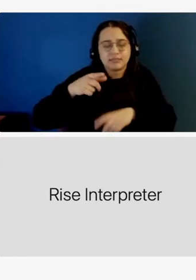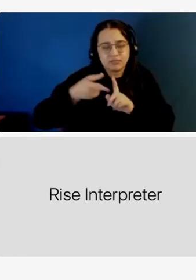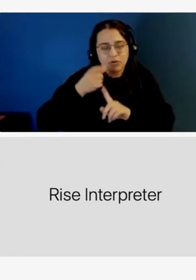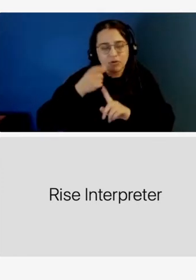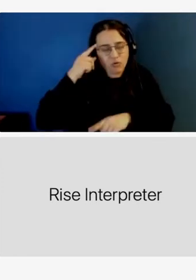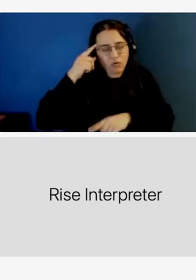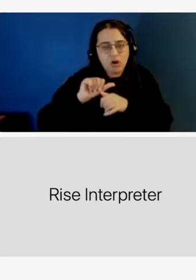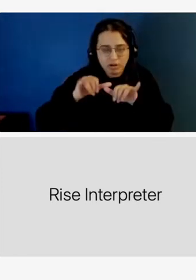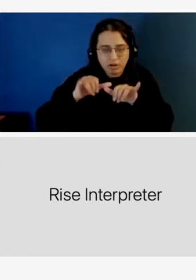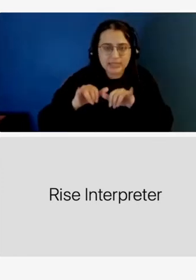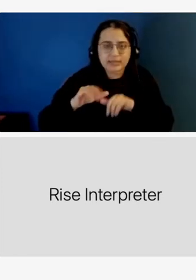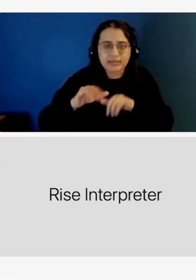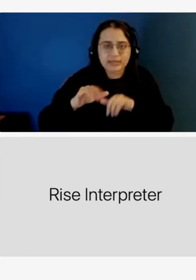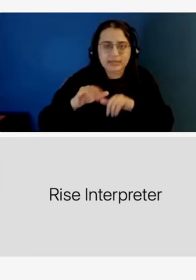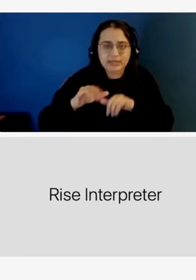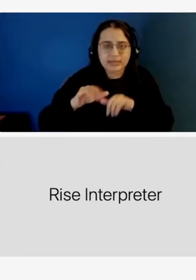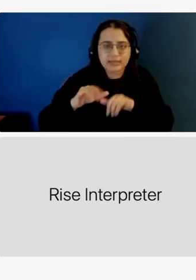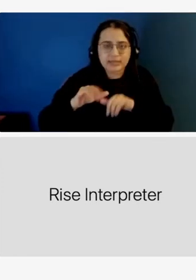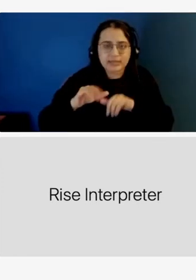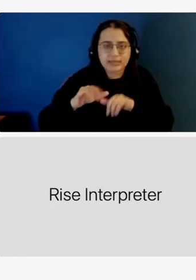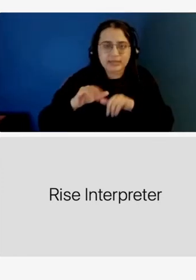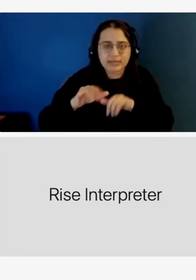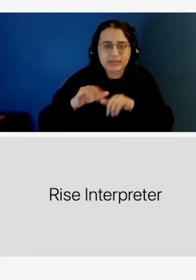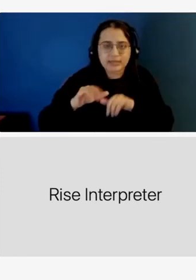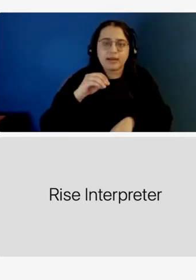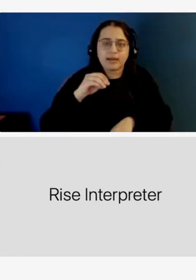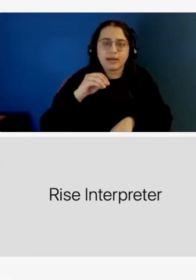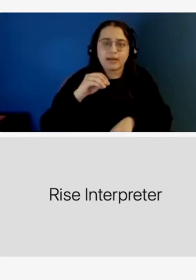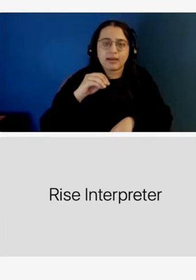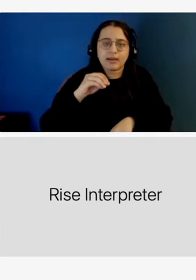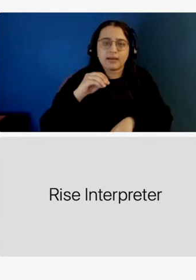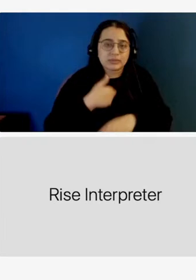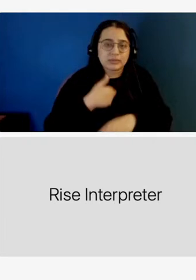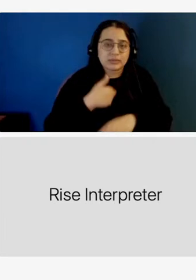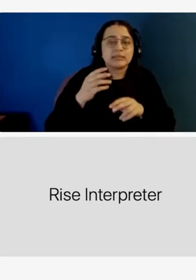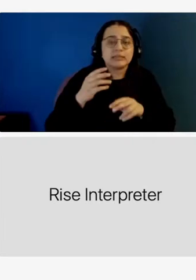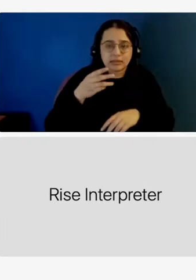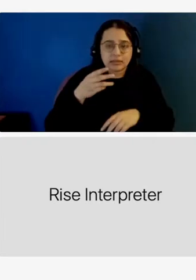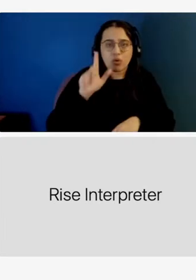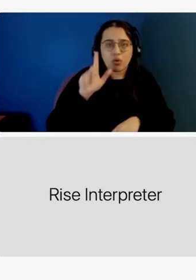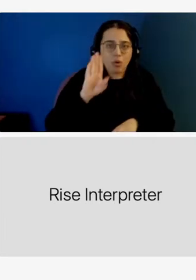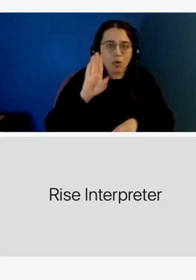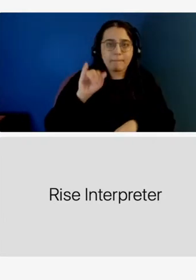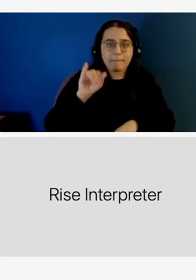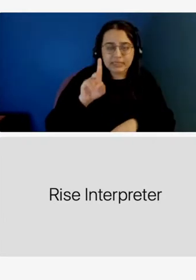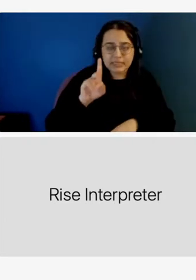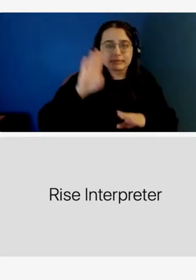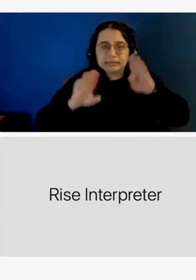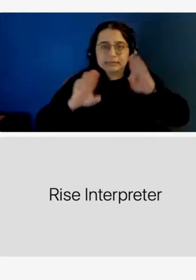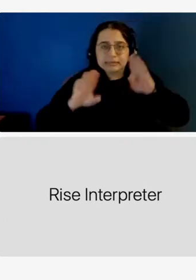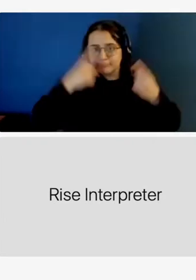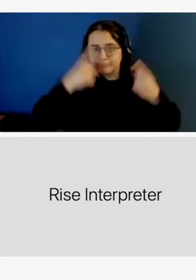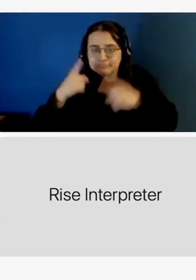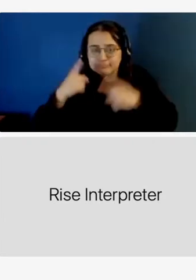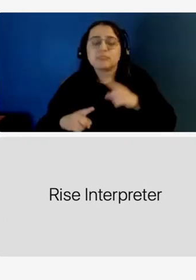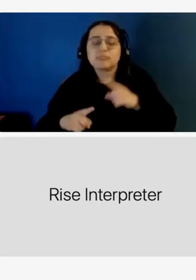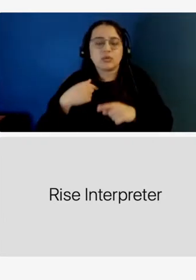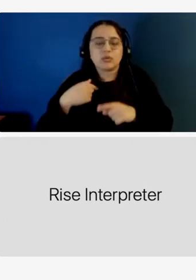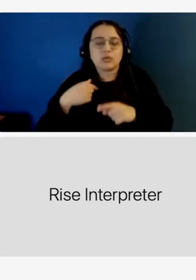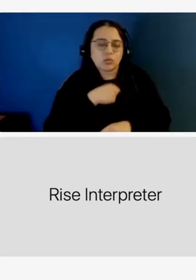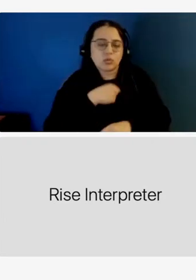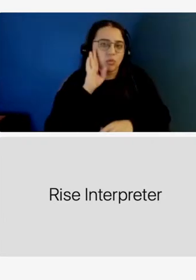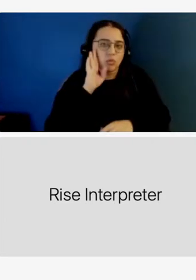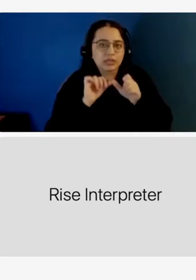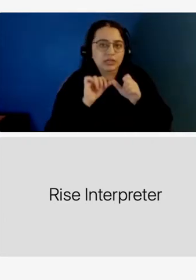the bidding and followed by construction. So again, we'll continue to keep the board updated on our progress. Next slide,